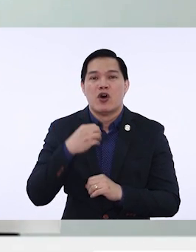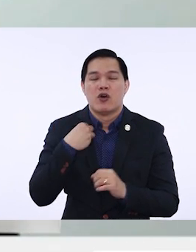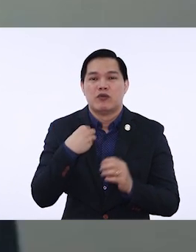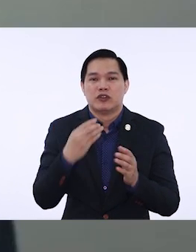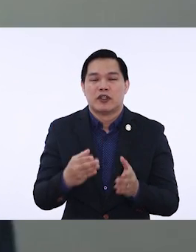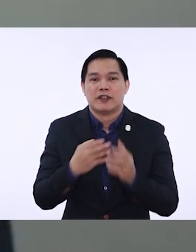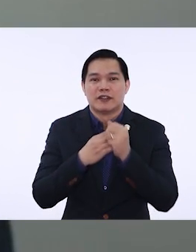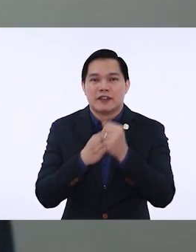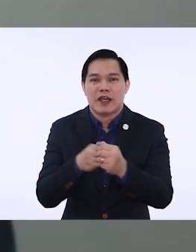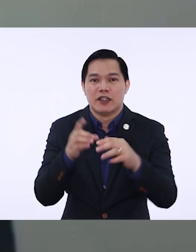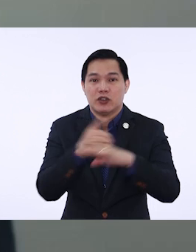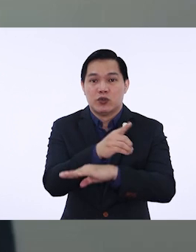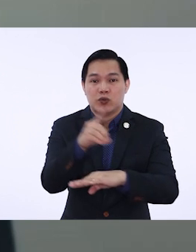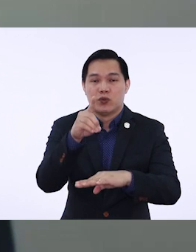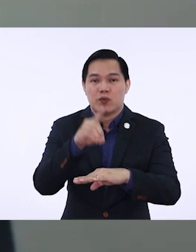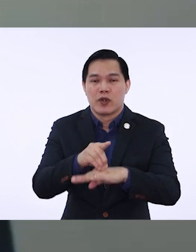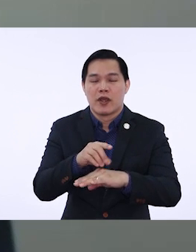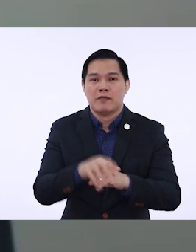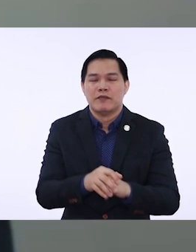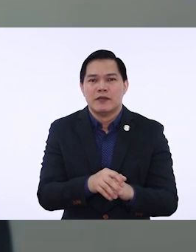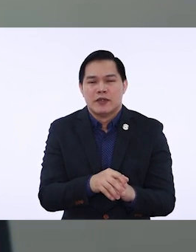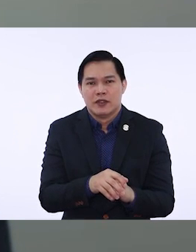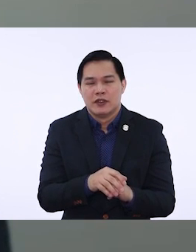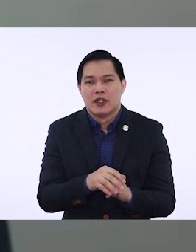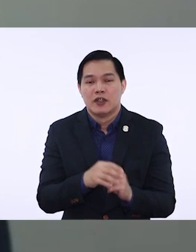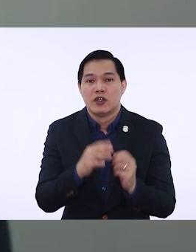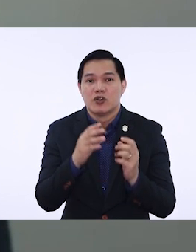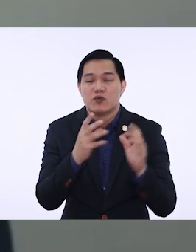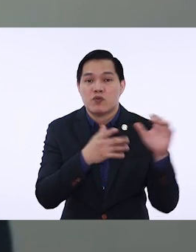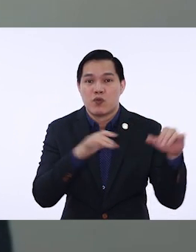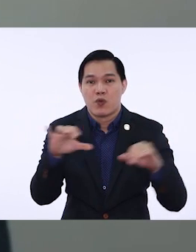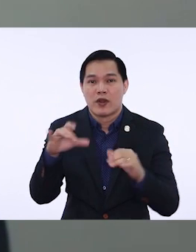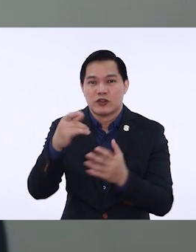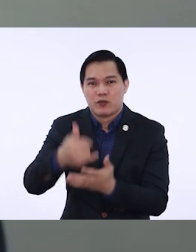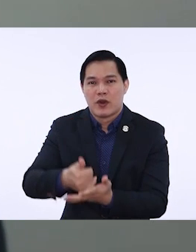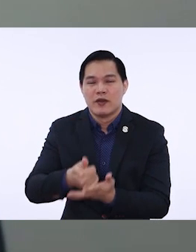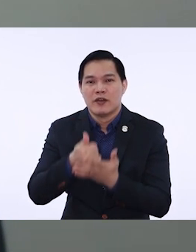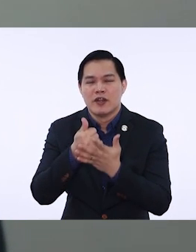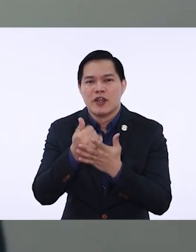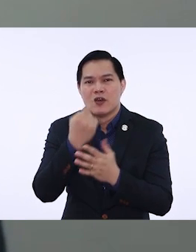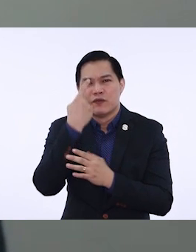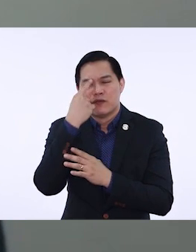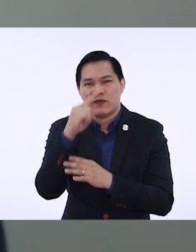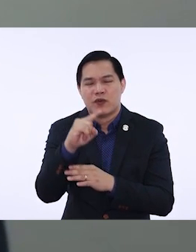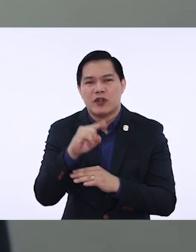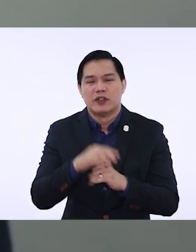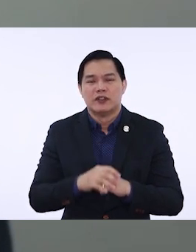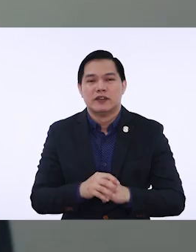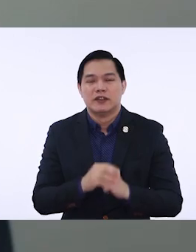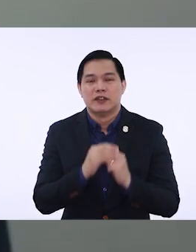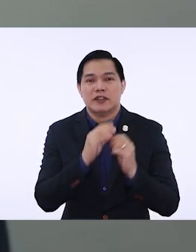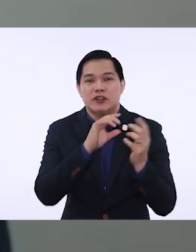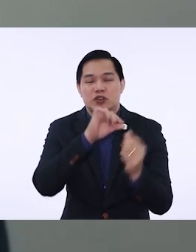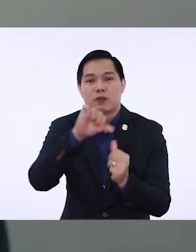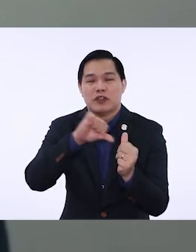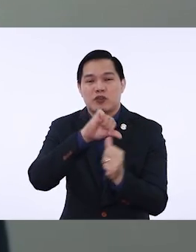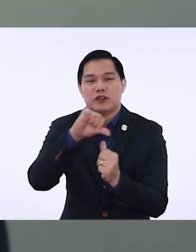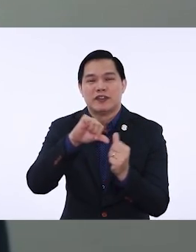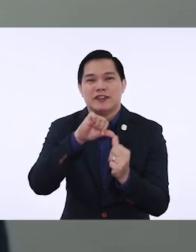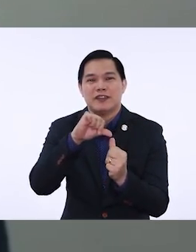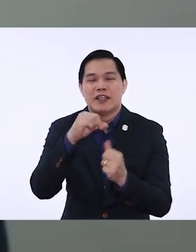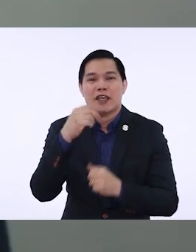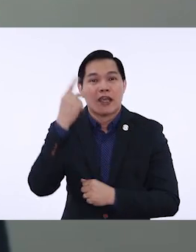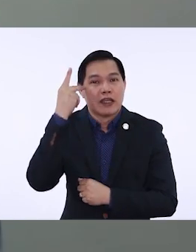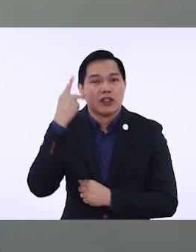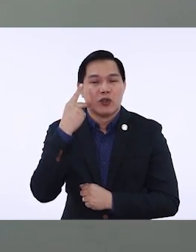of the two districts, worked hand in hand to prepare for the virtual socialization. The Kadiwa